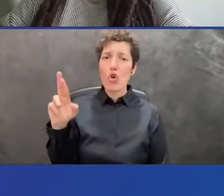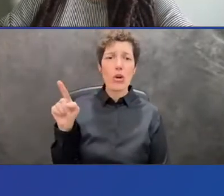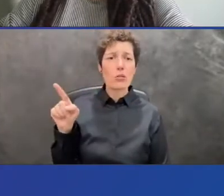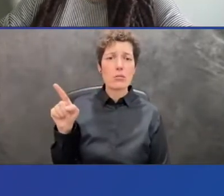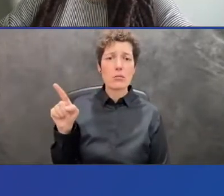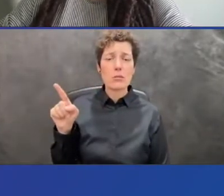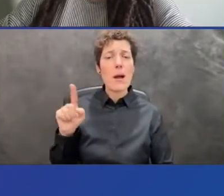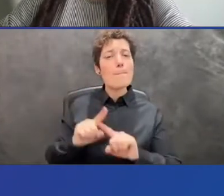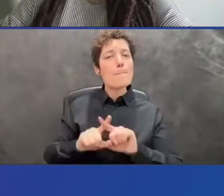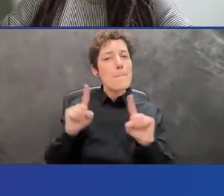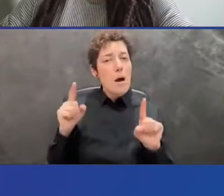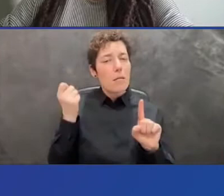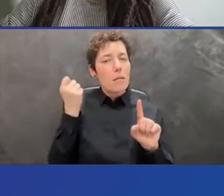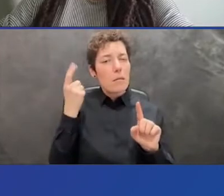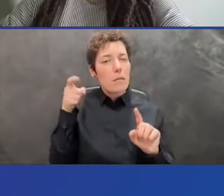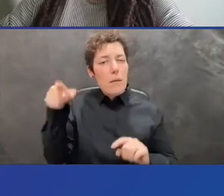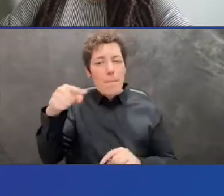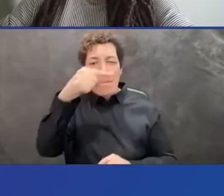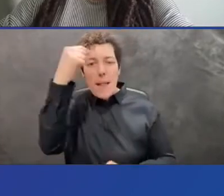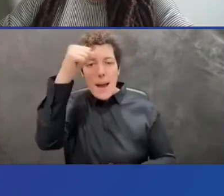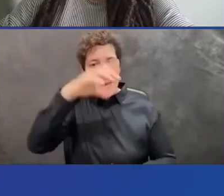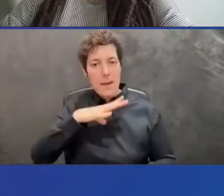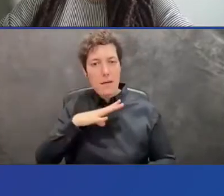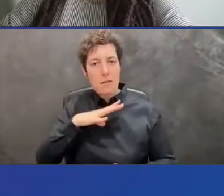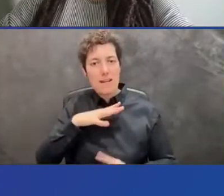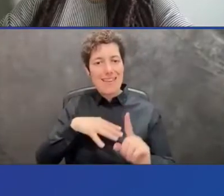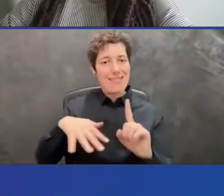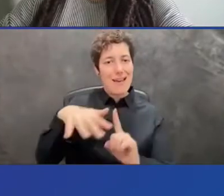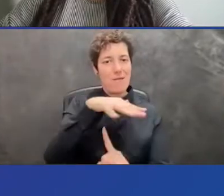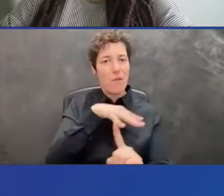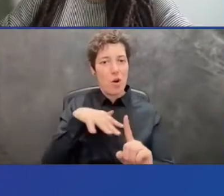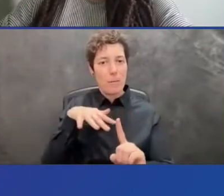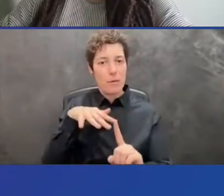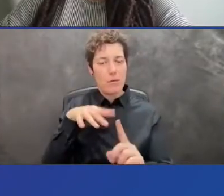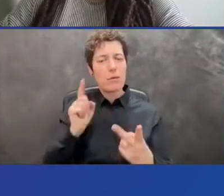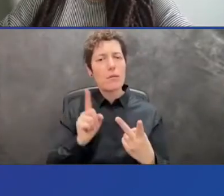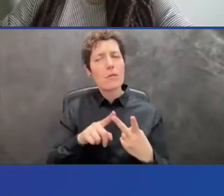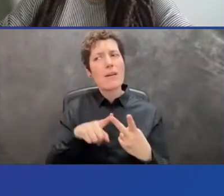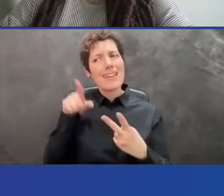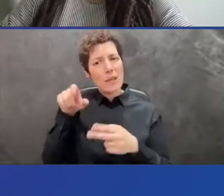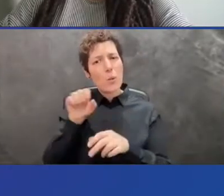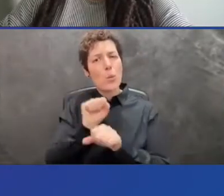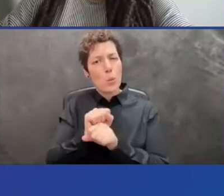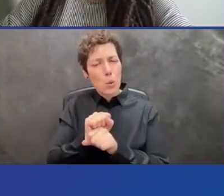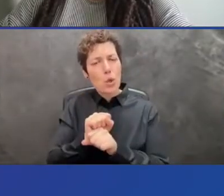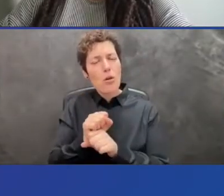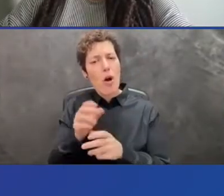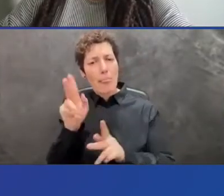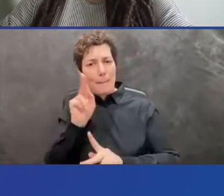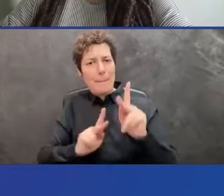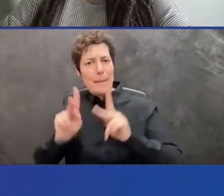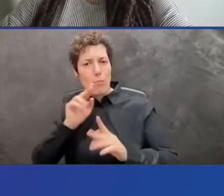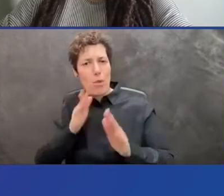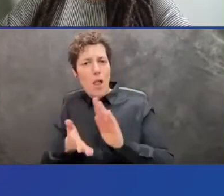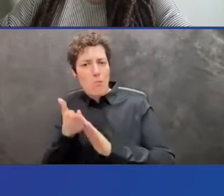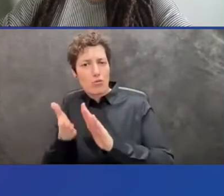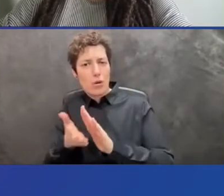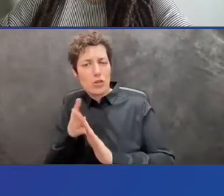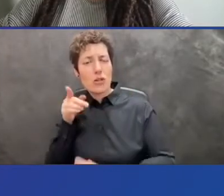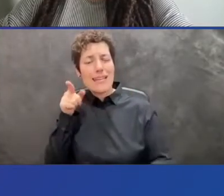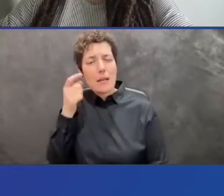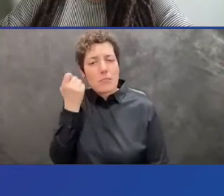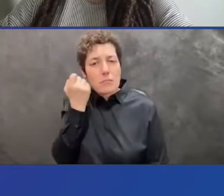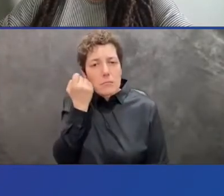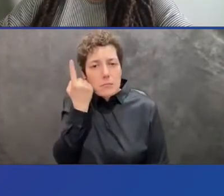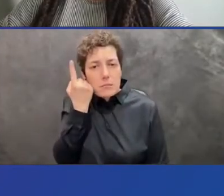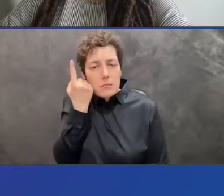Black man in that environment, because he worked in the people operation, he really understood what made